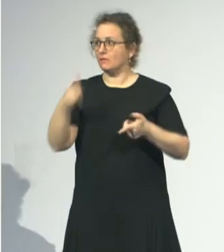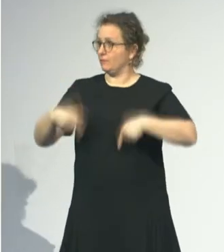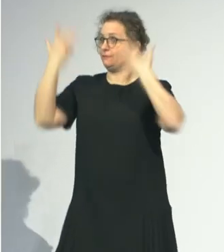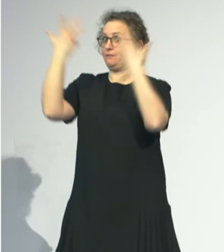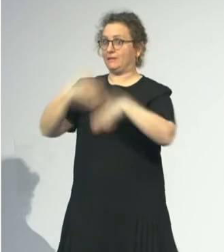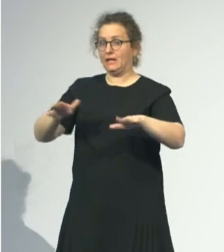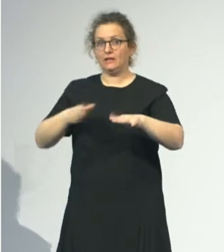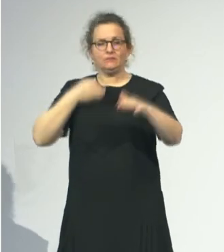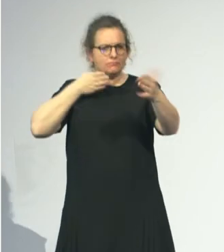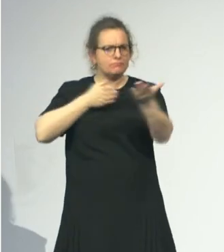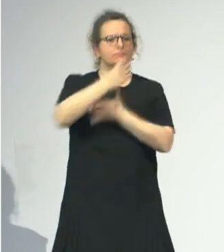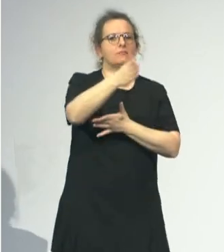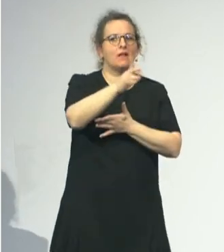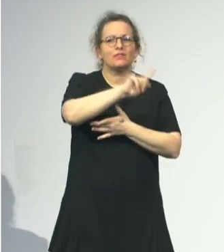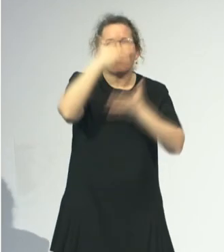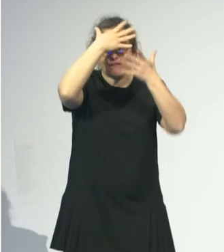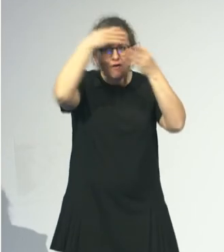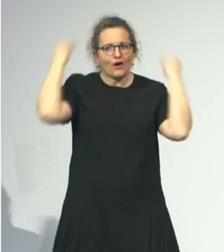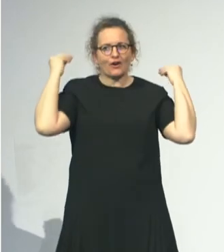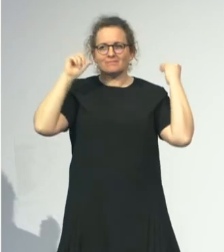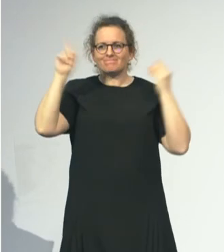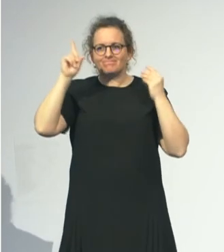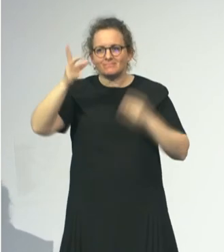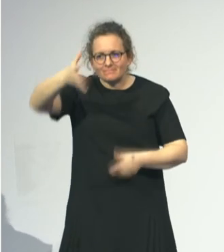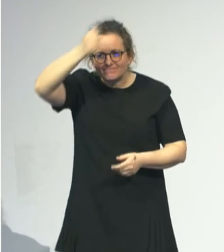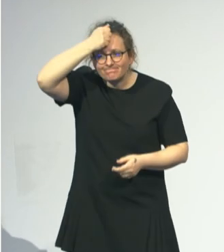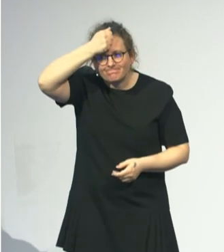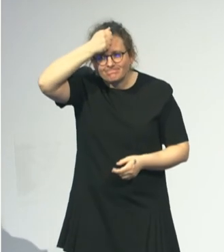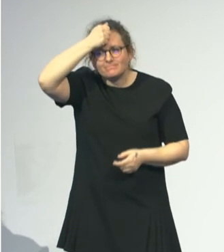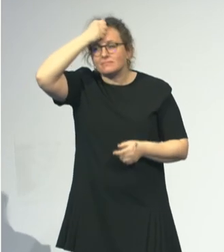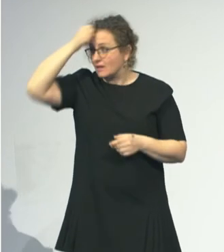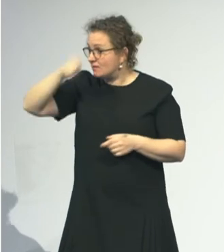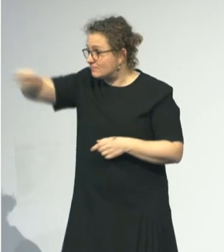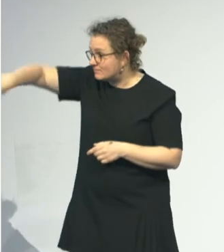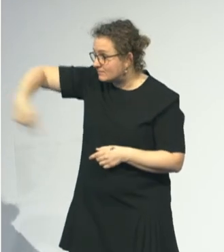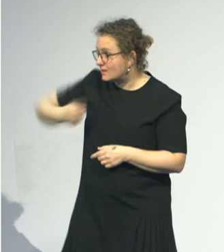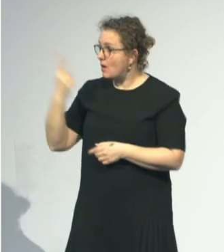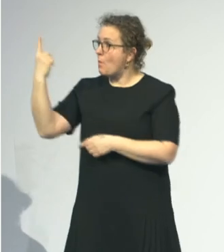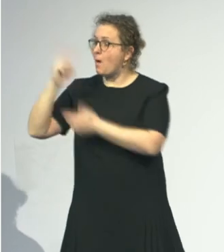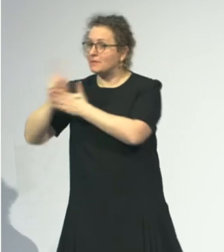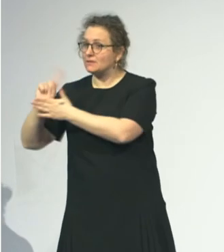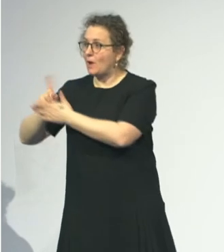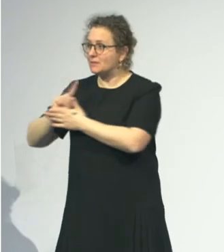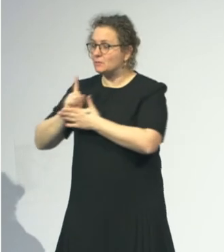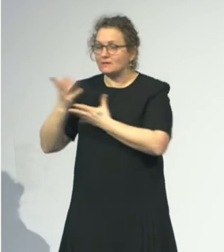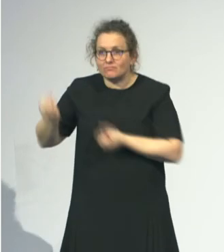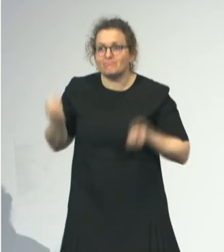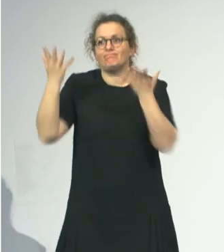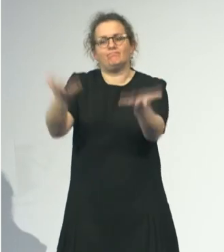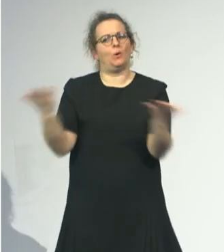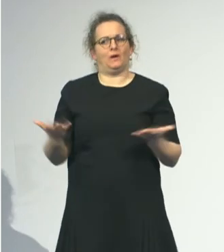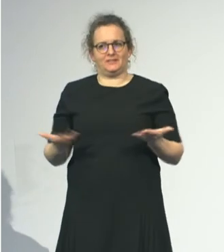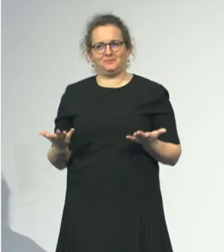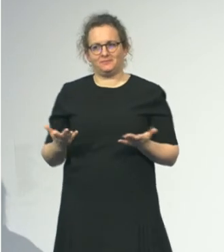And you have 1 minute starting from now. Goodness, that's an excellent question. I think what I tell everybody not to